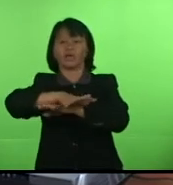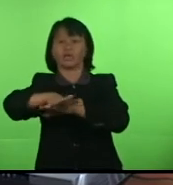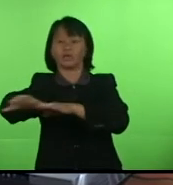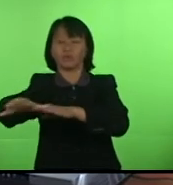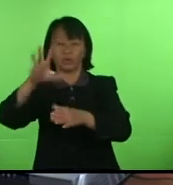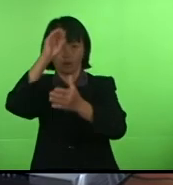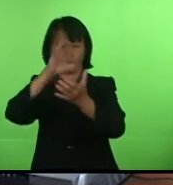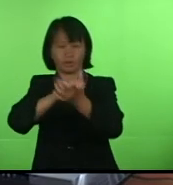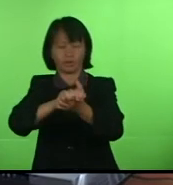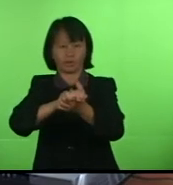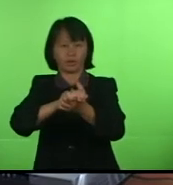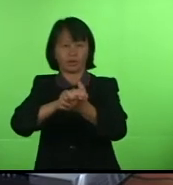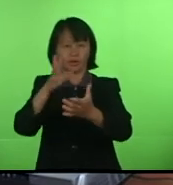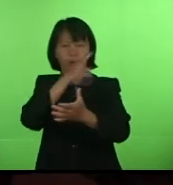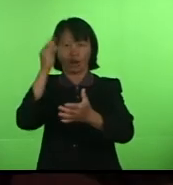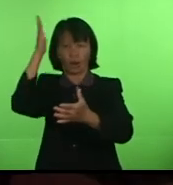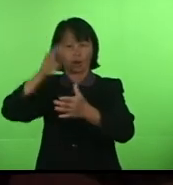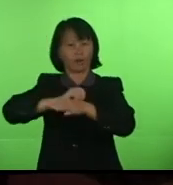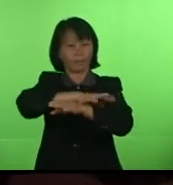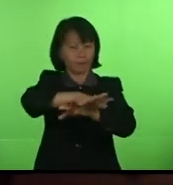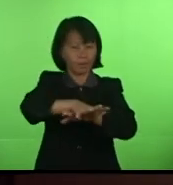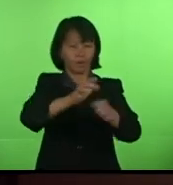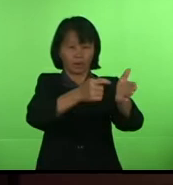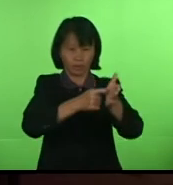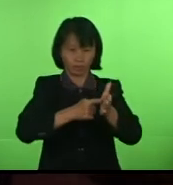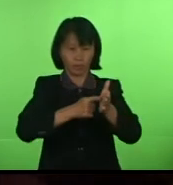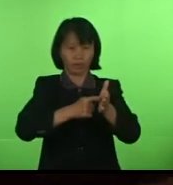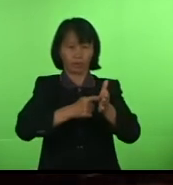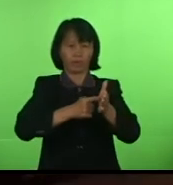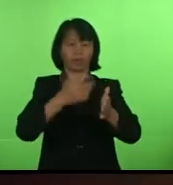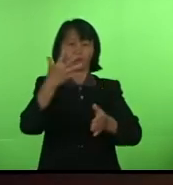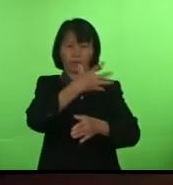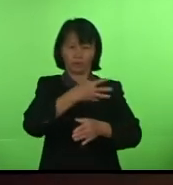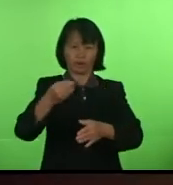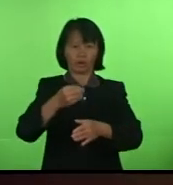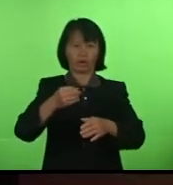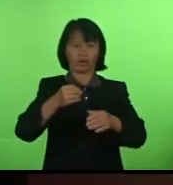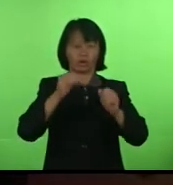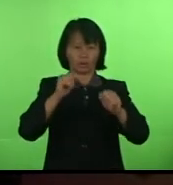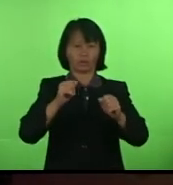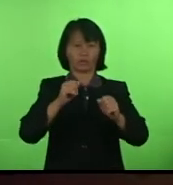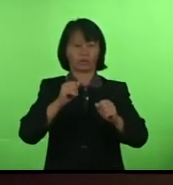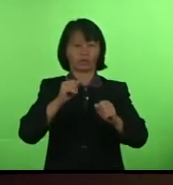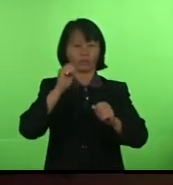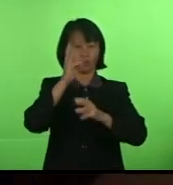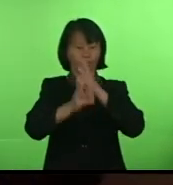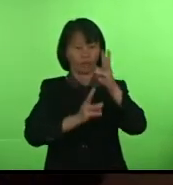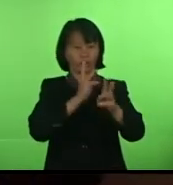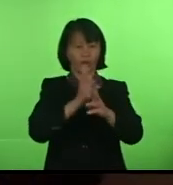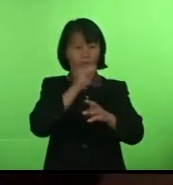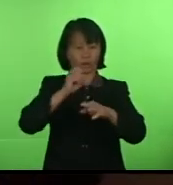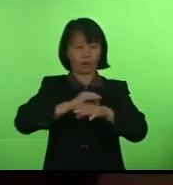beliefs, influence our needs, affects images of the world, and also affects our